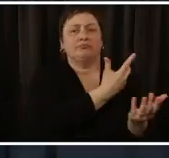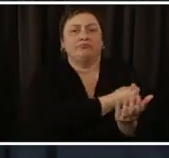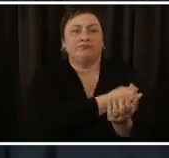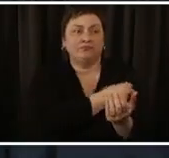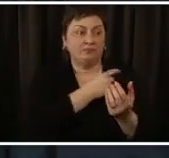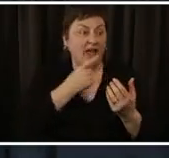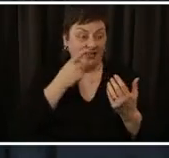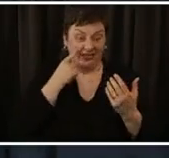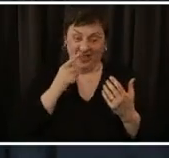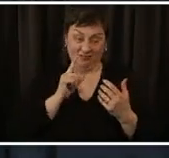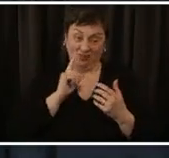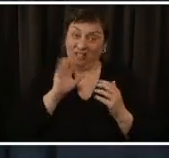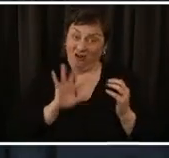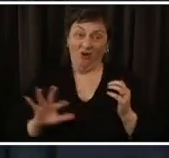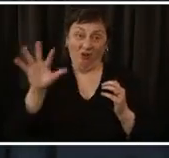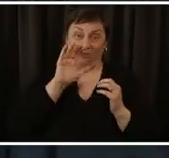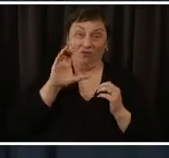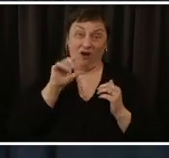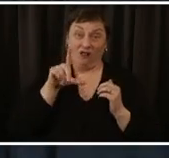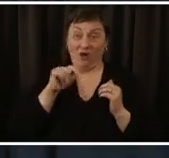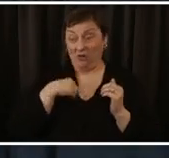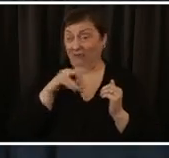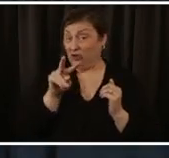across the state.